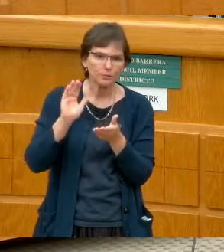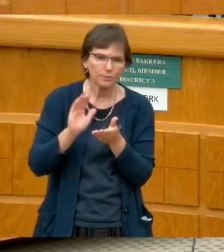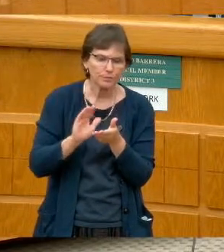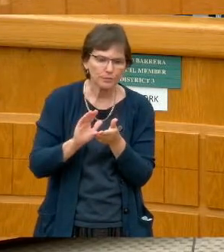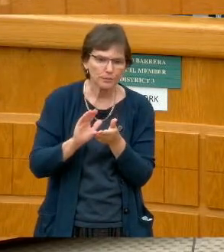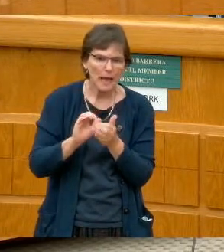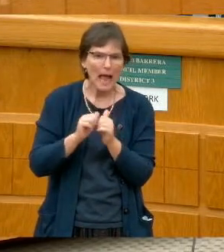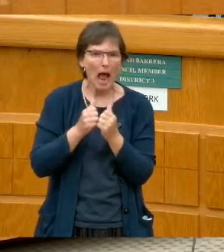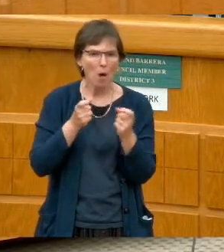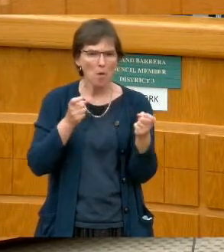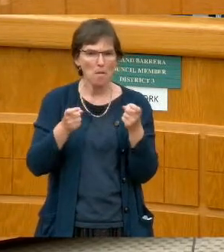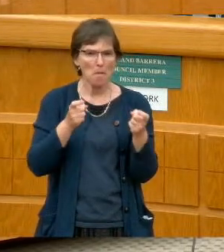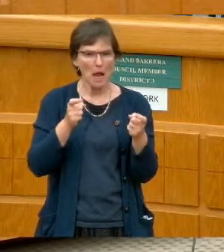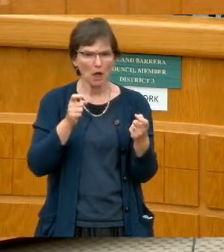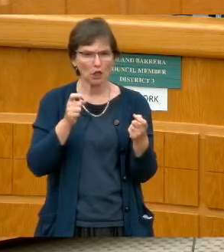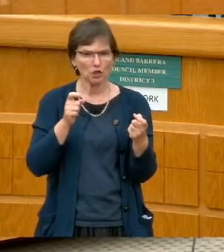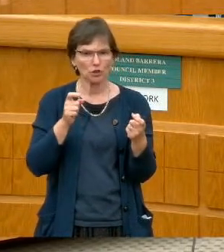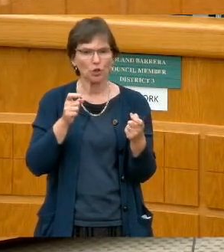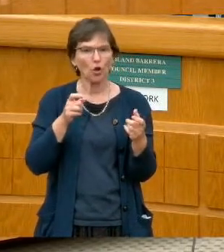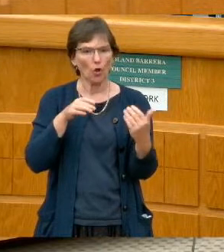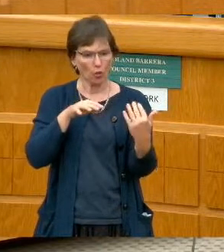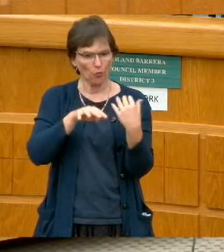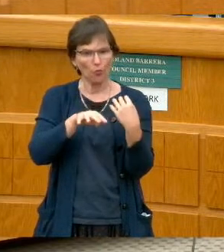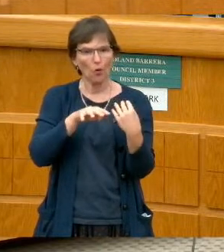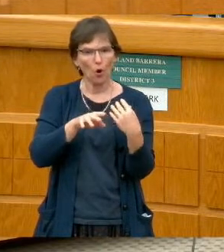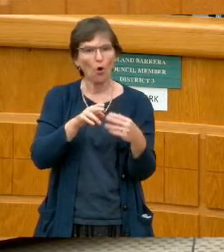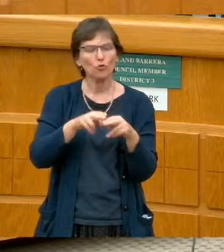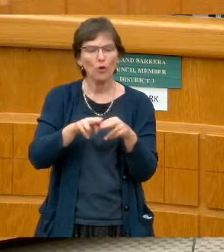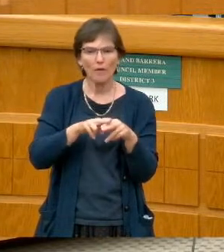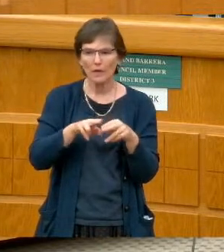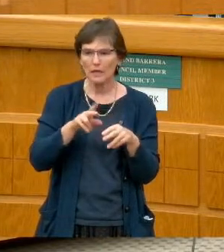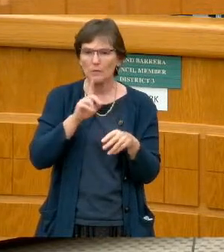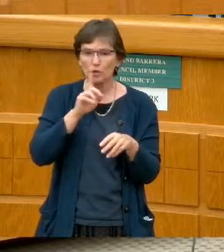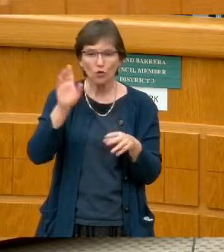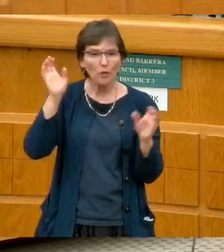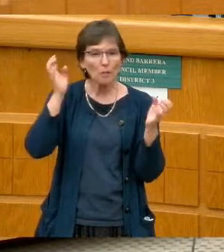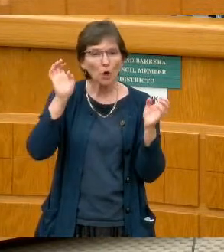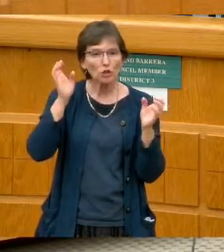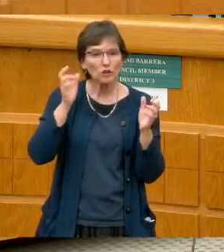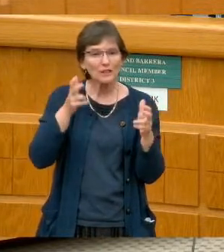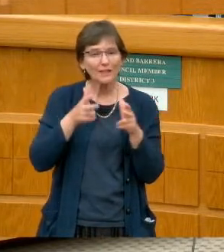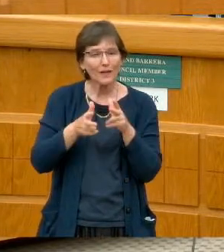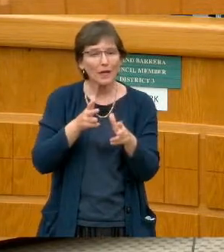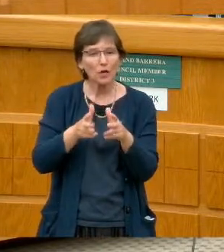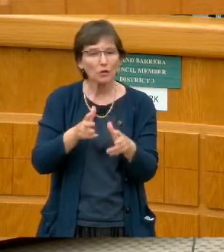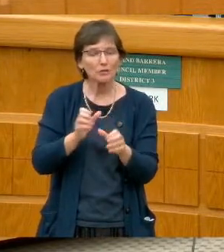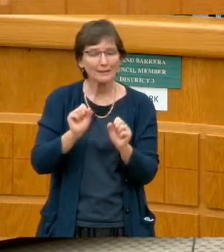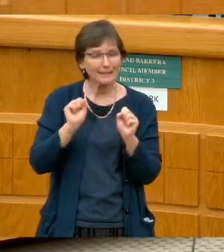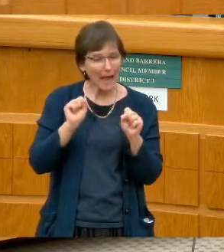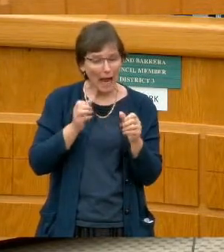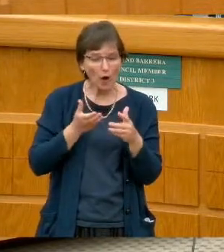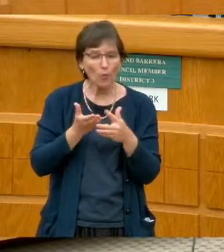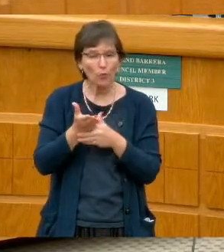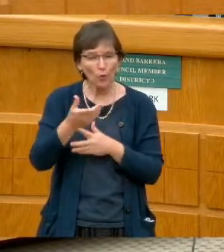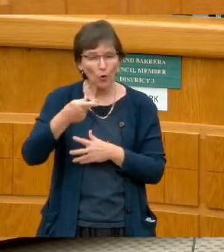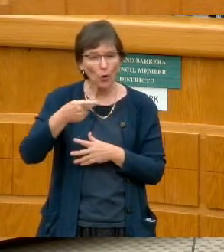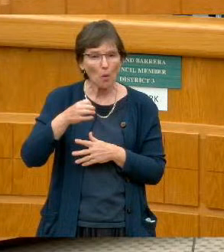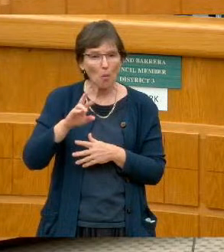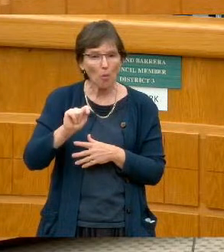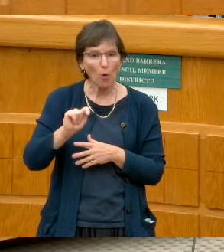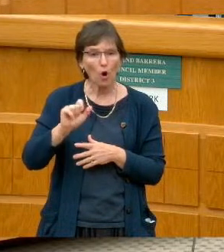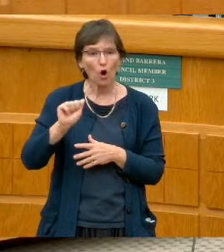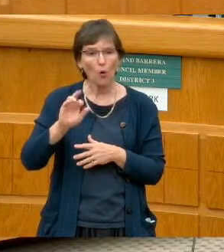congestion and traffic to ensure that emergency vehicles can operate safely within Port